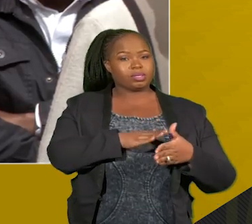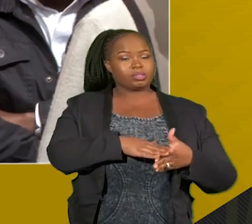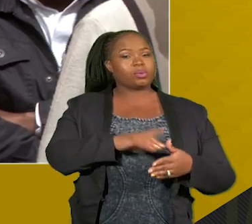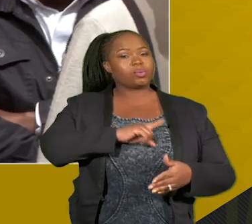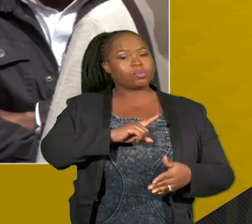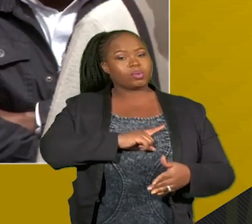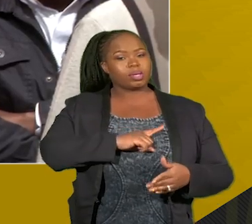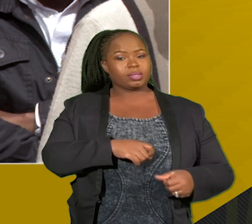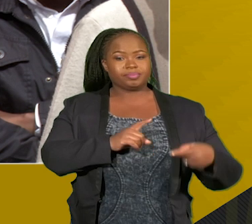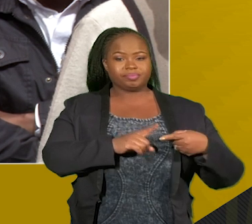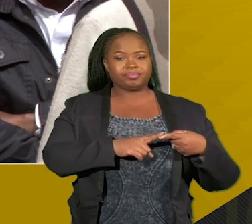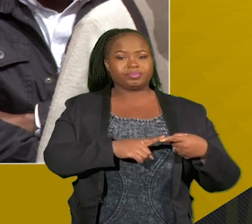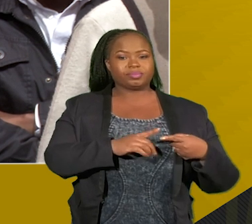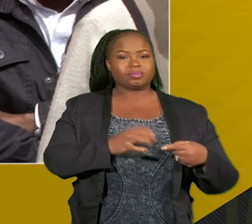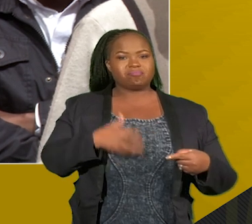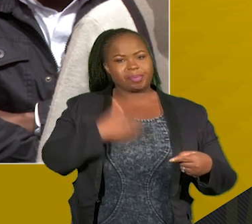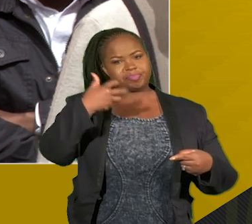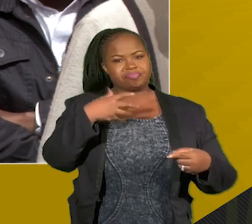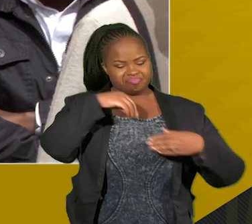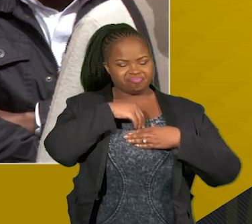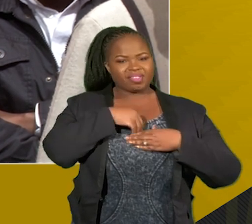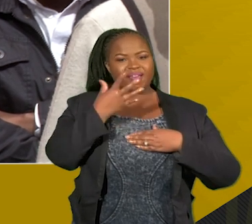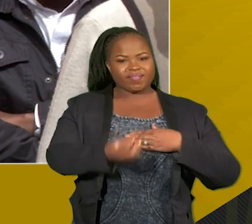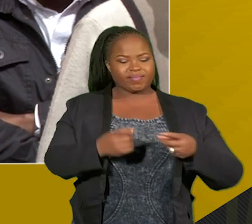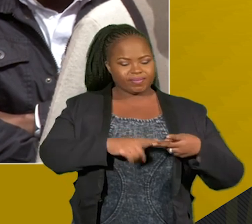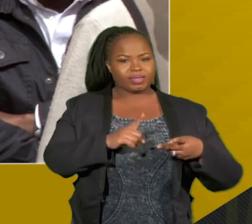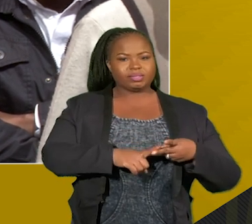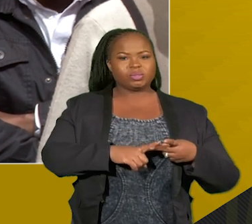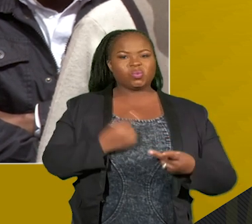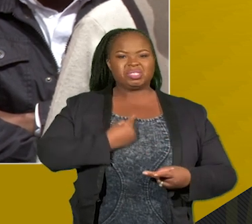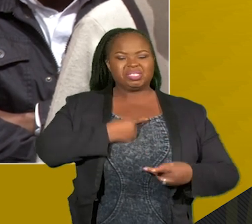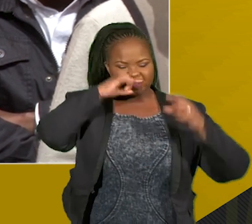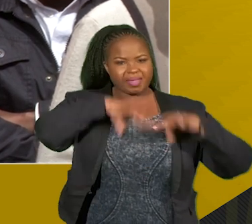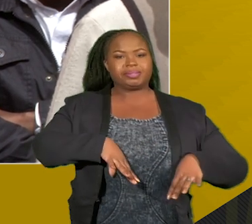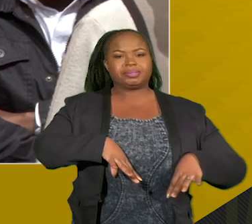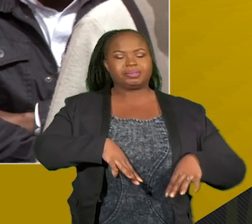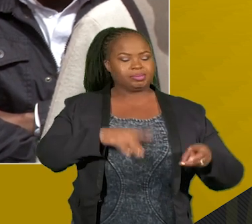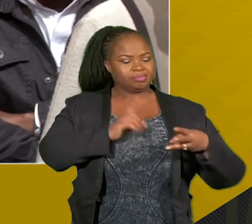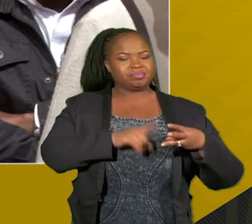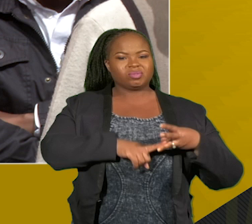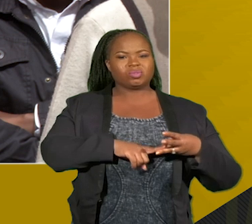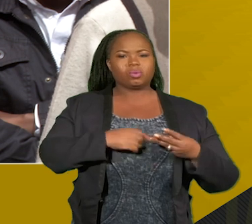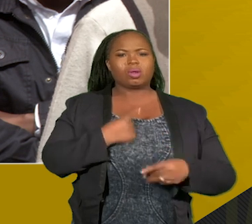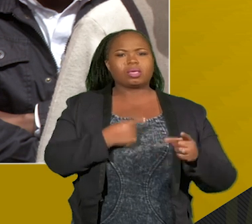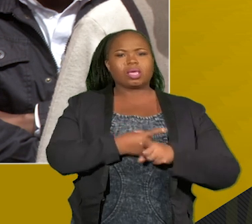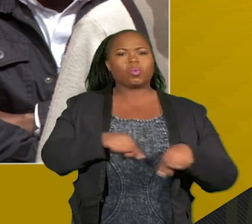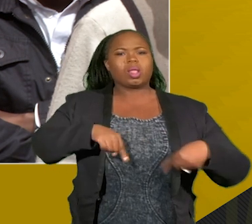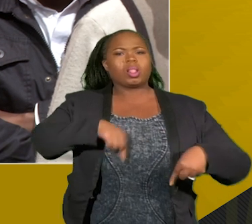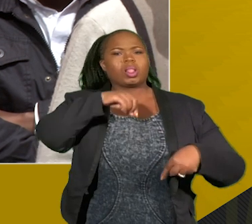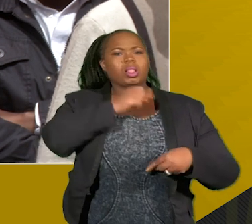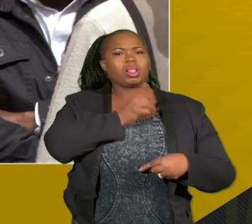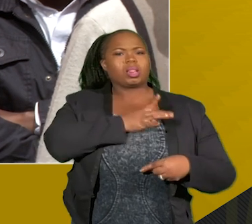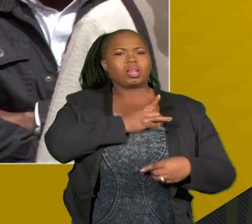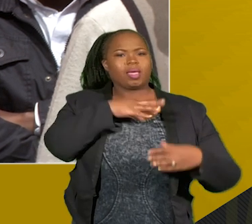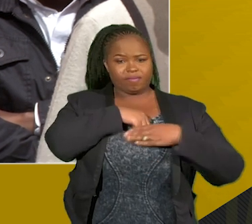cite, we would see, one, they would speak about anger. Mm-hmm. They would speak about self-hate. Mm. Right, and also being cowards. There's